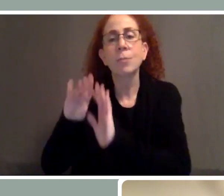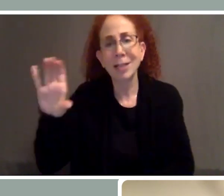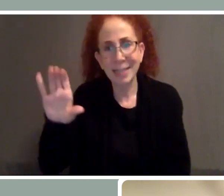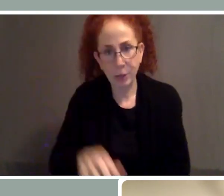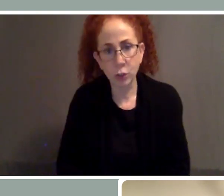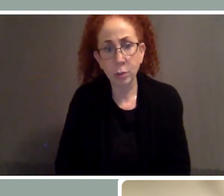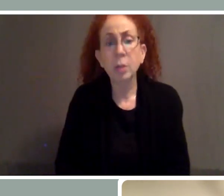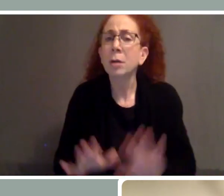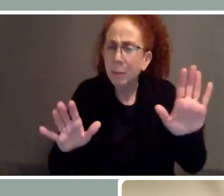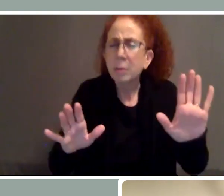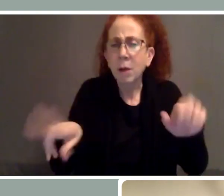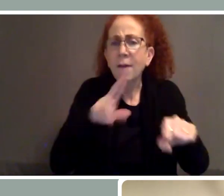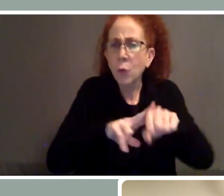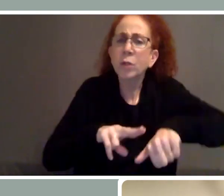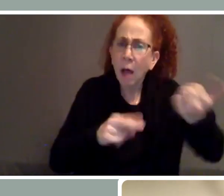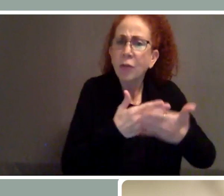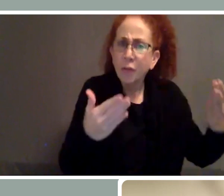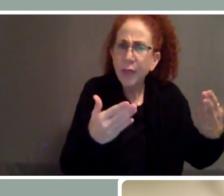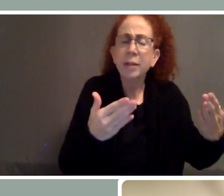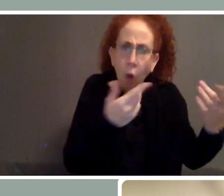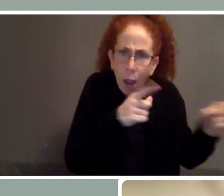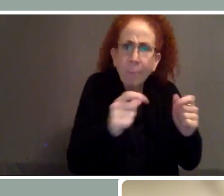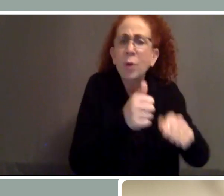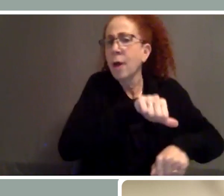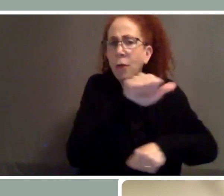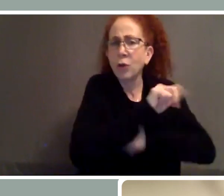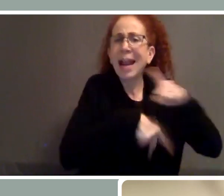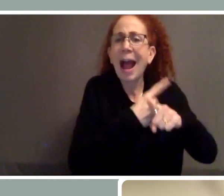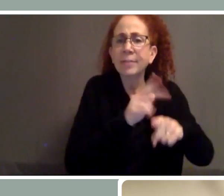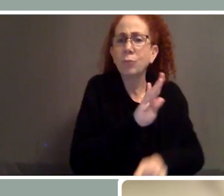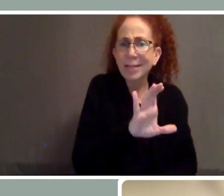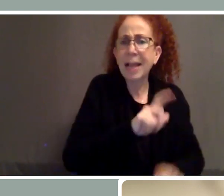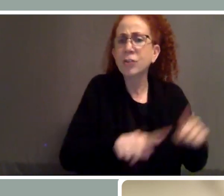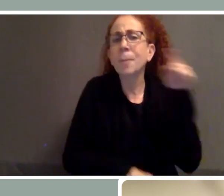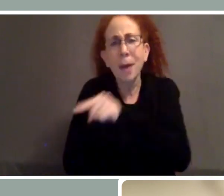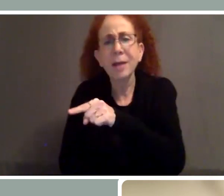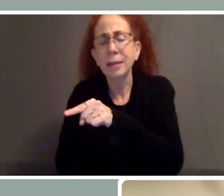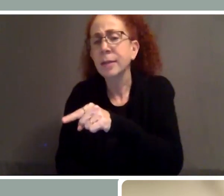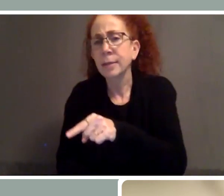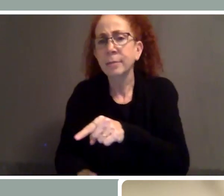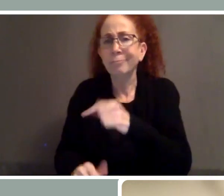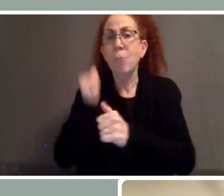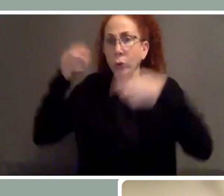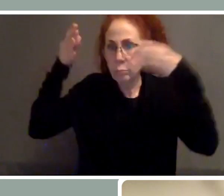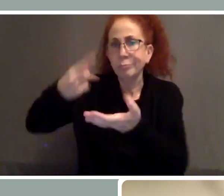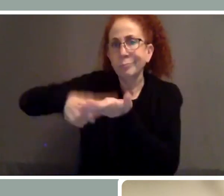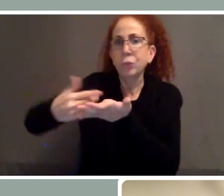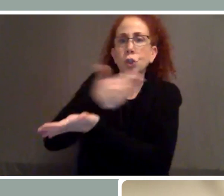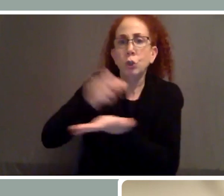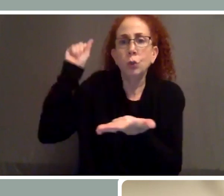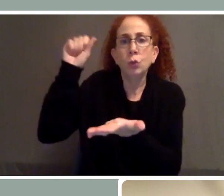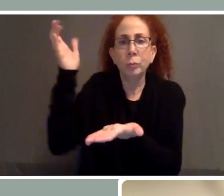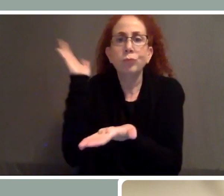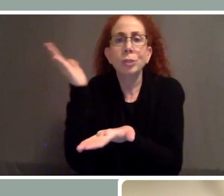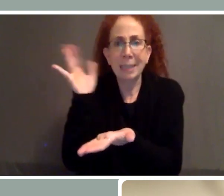aren't other things going on in other subtypes of metastatic breast cancer, just that was sort of the majority of new presentations were